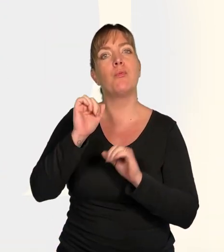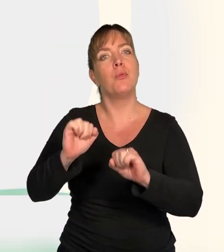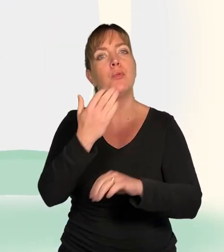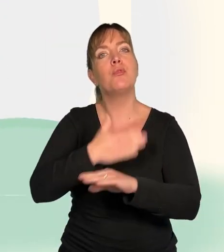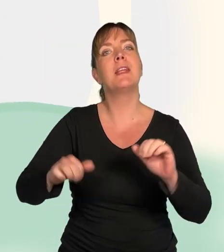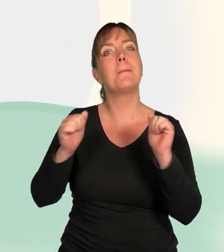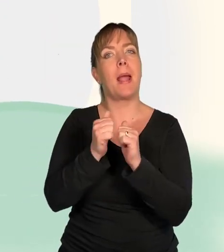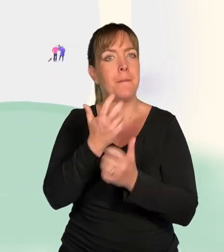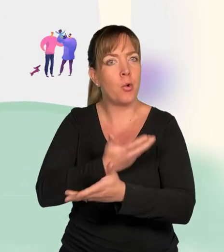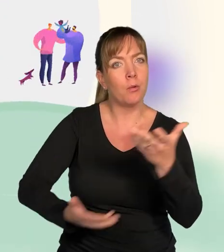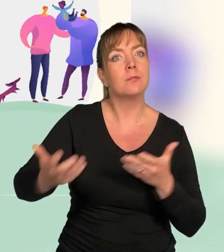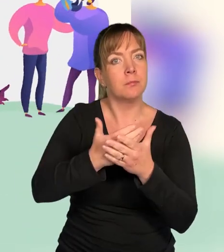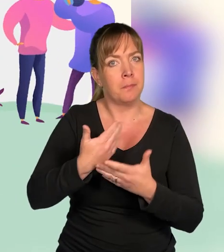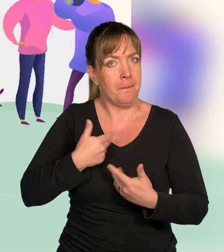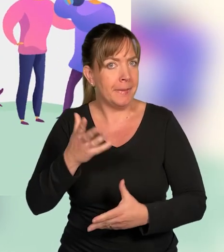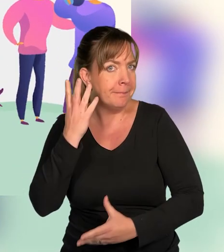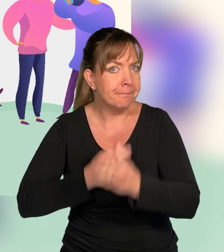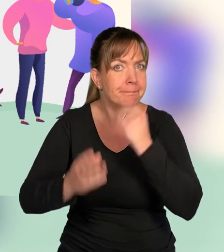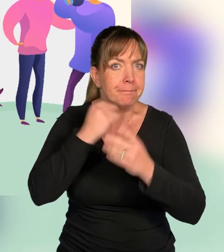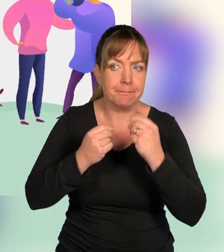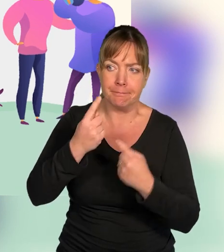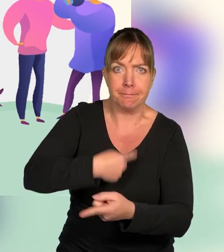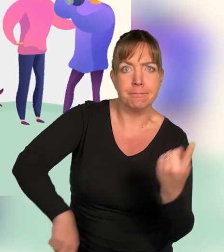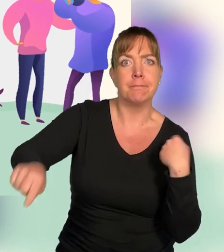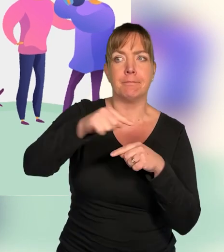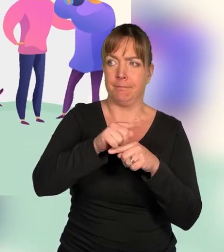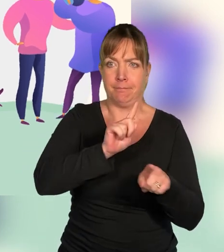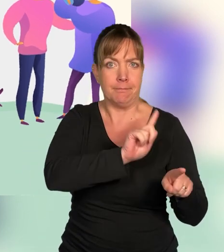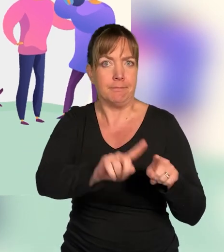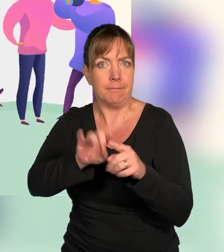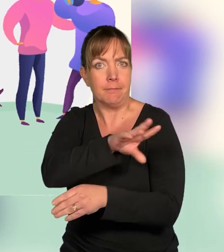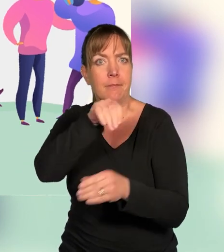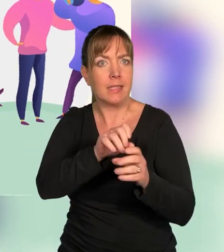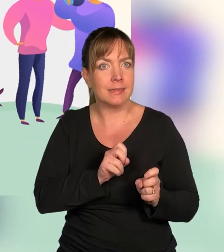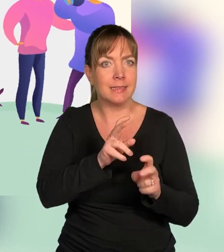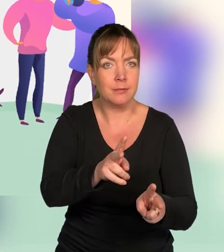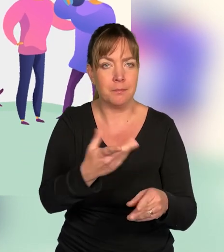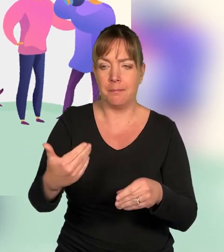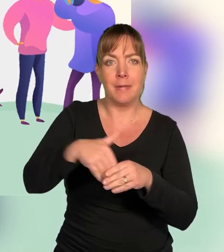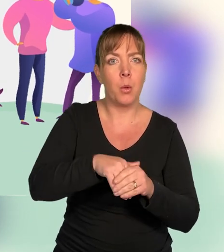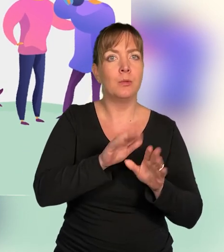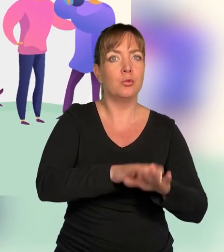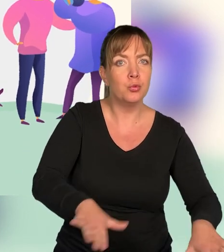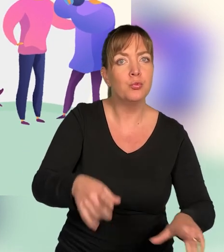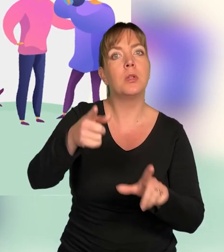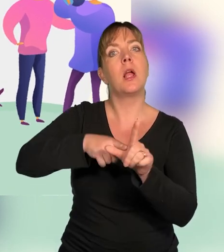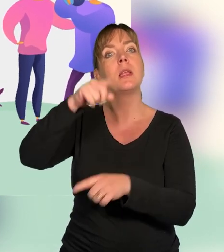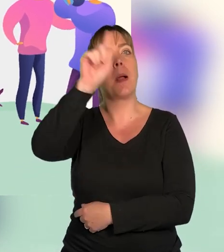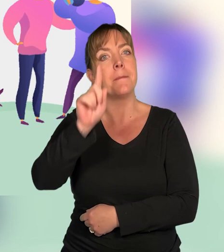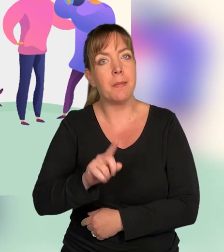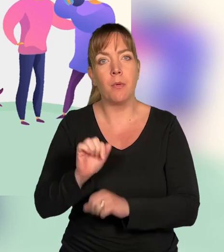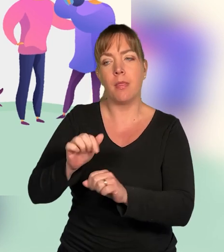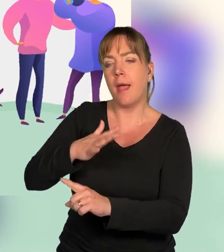Through the Green Paper consultation, we listen to people from all parts of the system, including children, young people, and